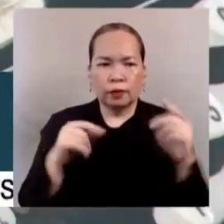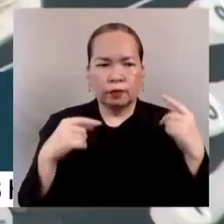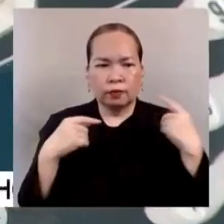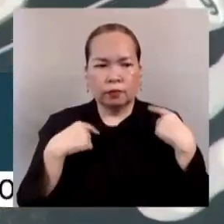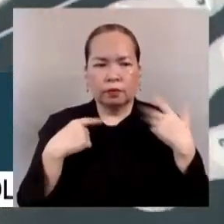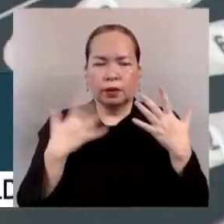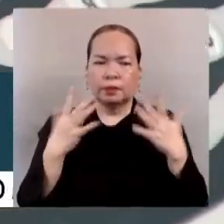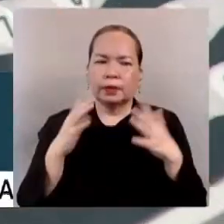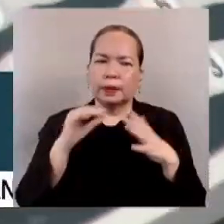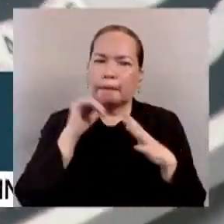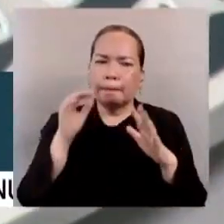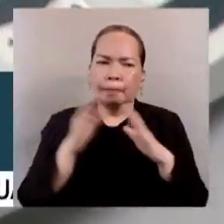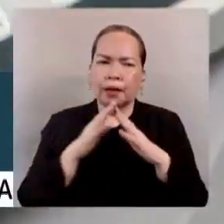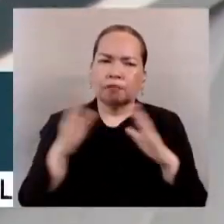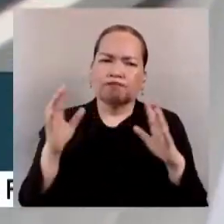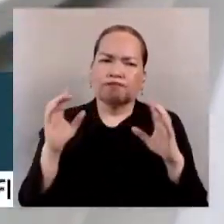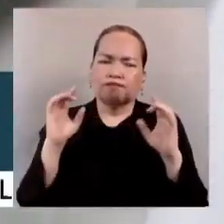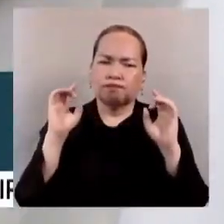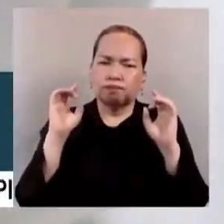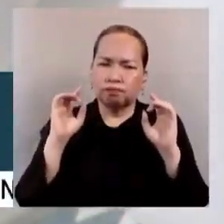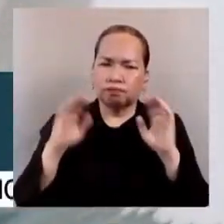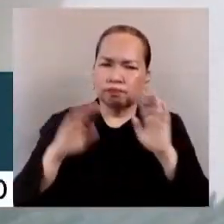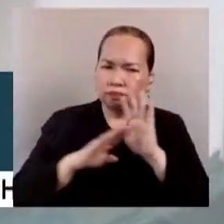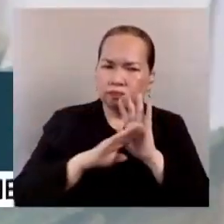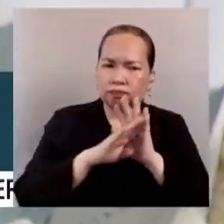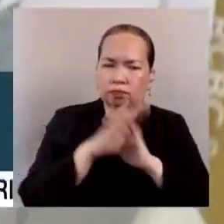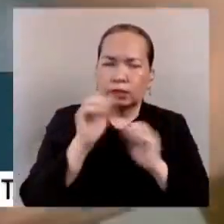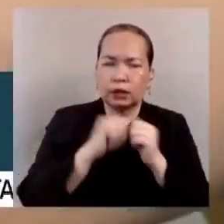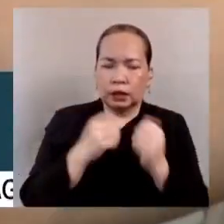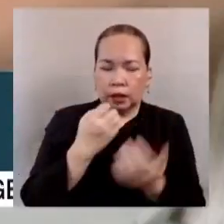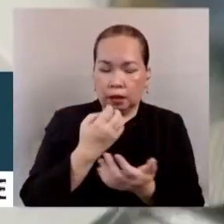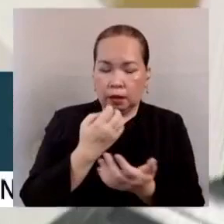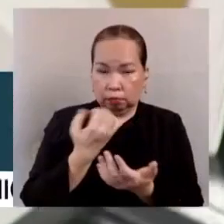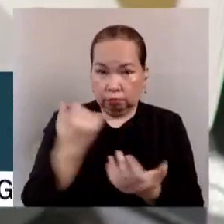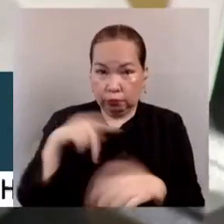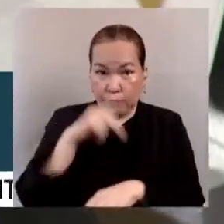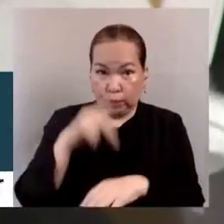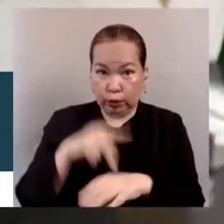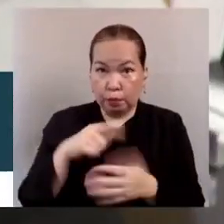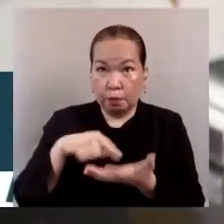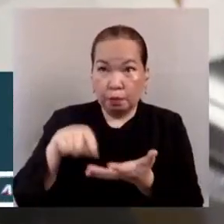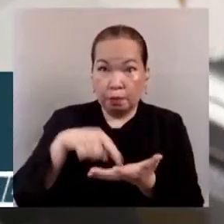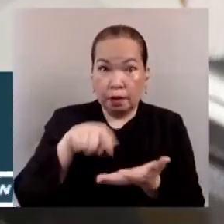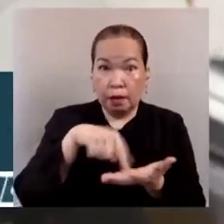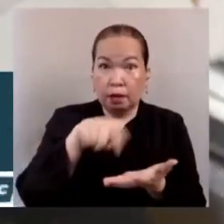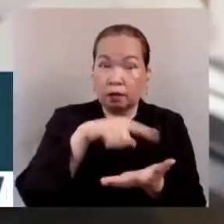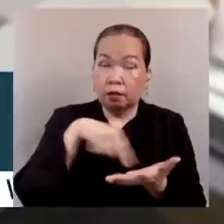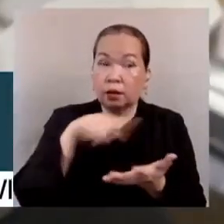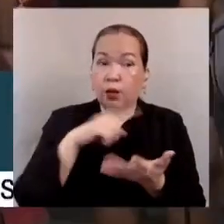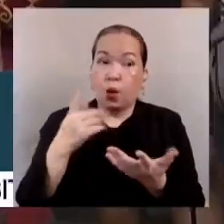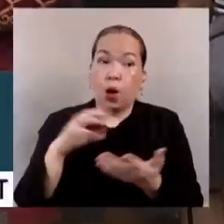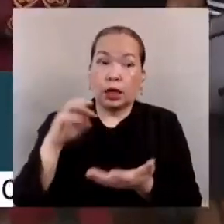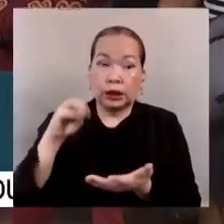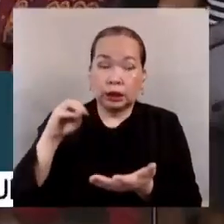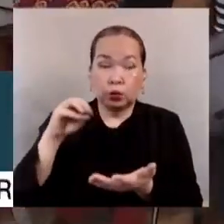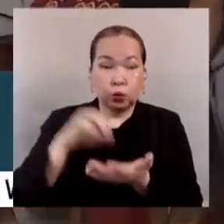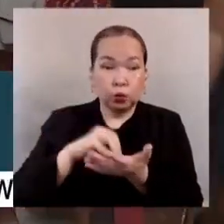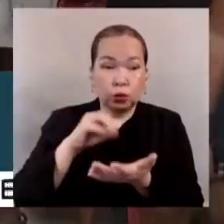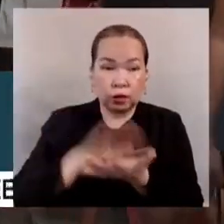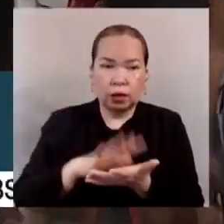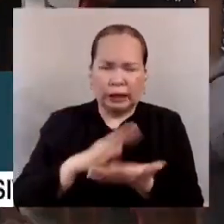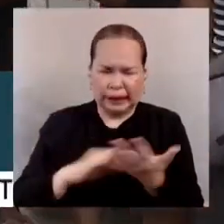that the country's current capacity for payment of financial commitments is considered adequate. Manila has maintained a